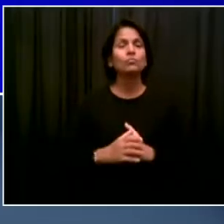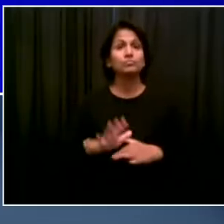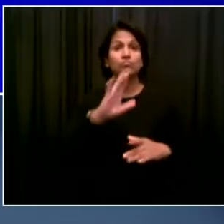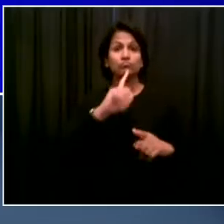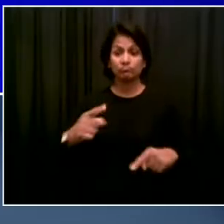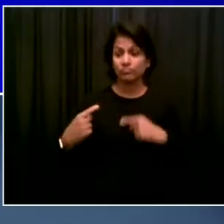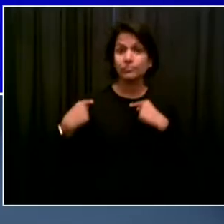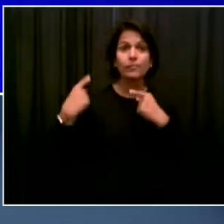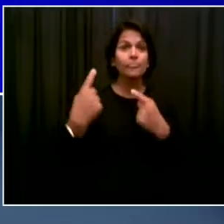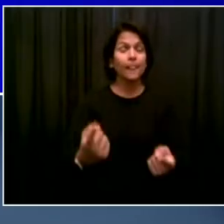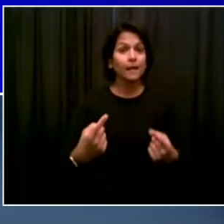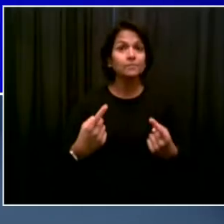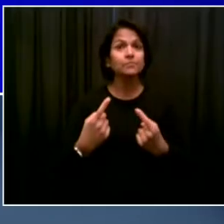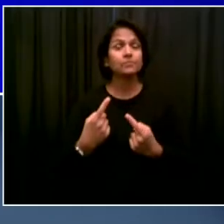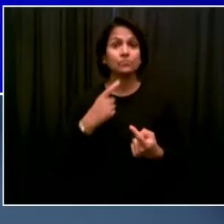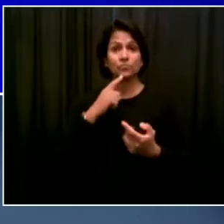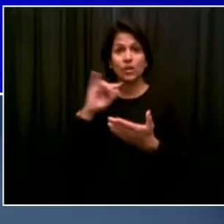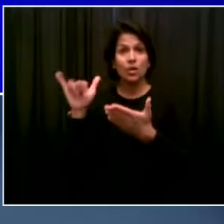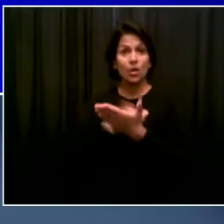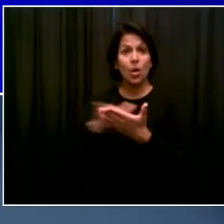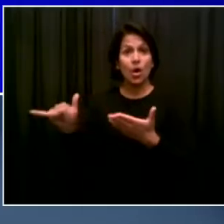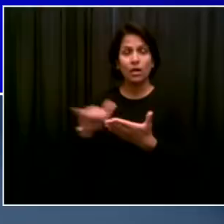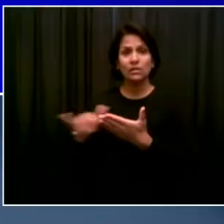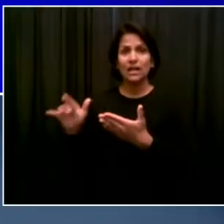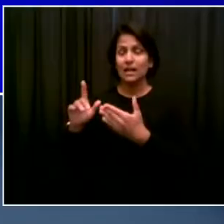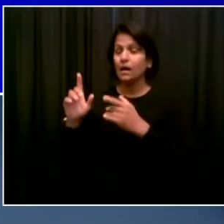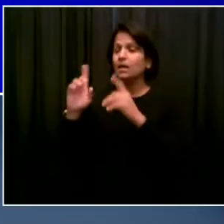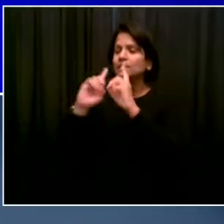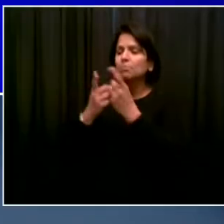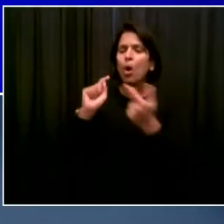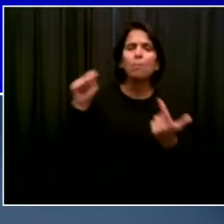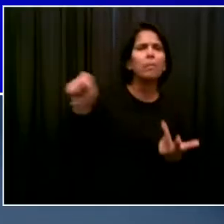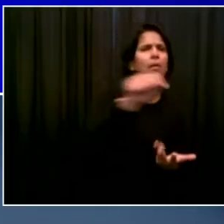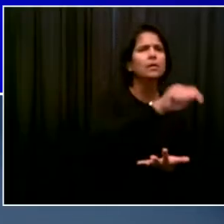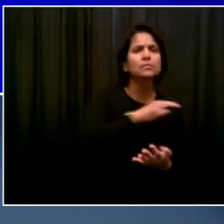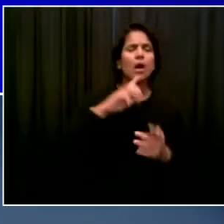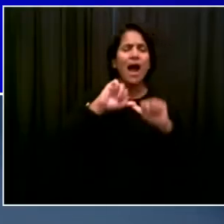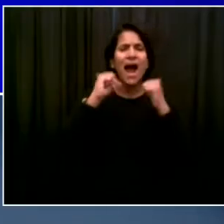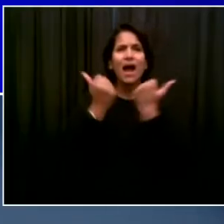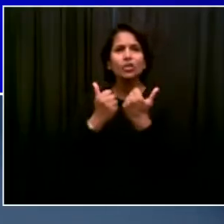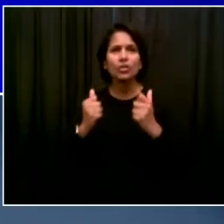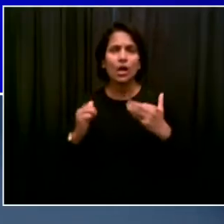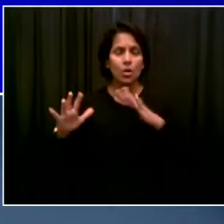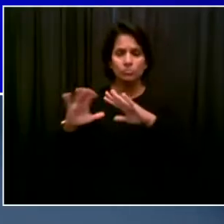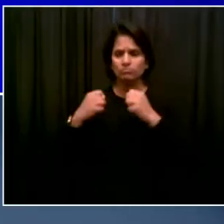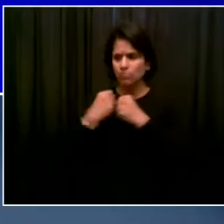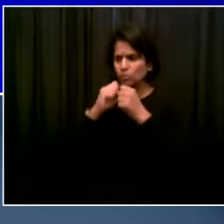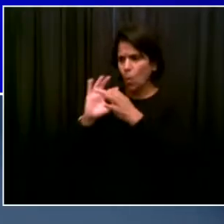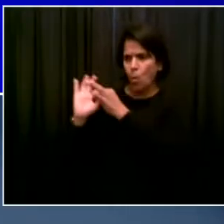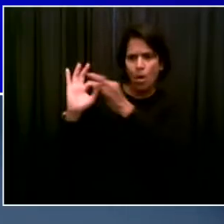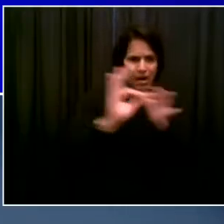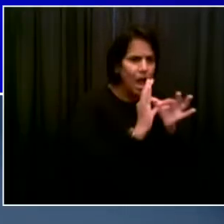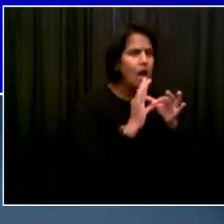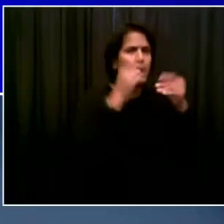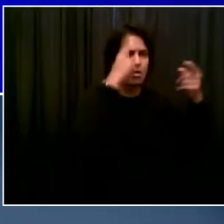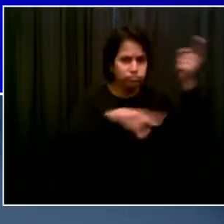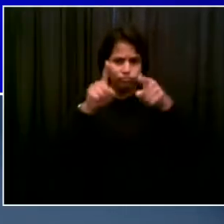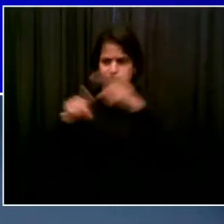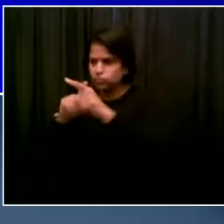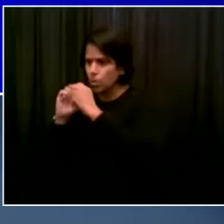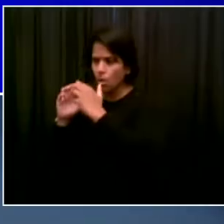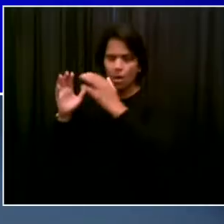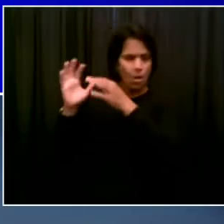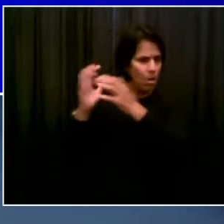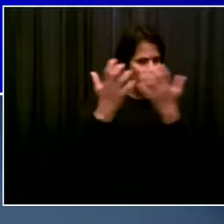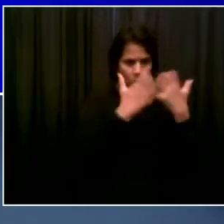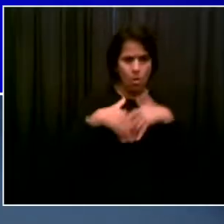express tremendous appreciation to everyone who works for the city of New York, everything they've done the last year and a half. We also said we need to lead the way on vaccination.